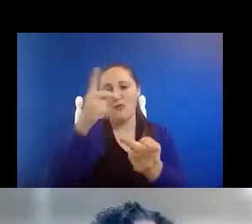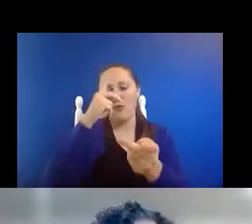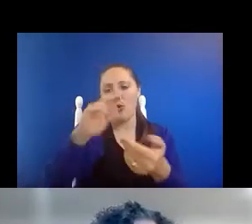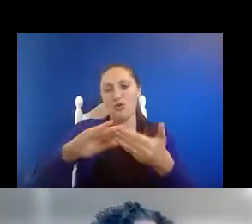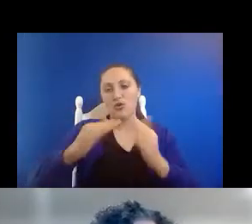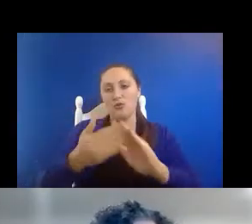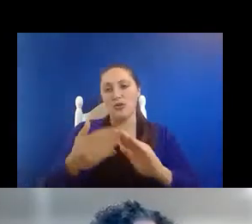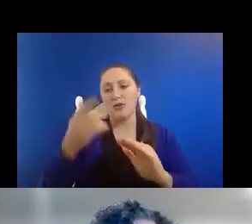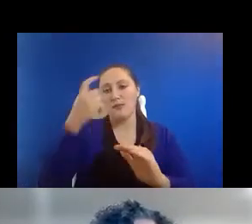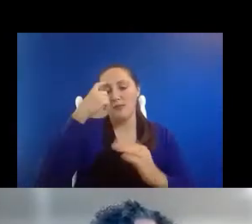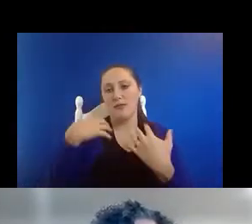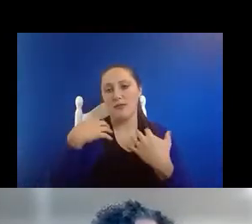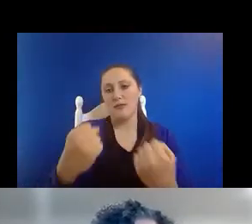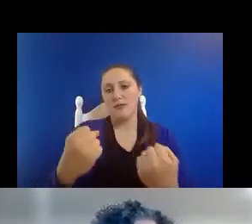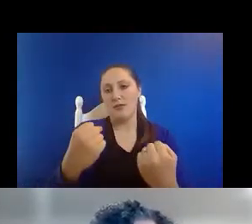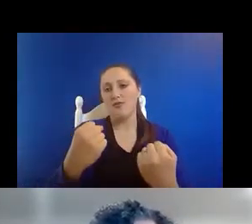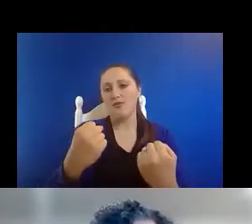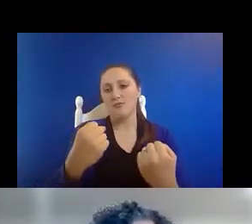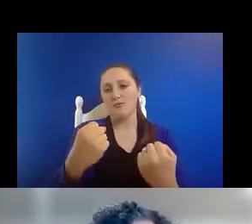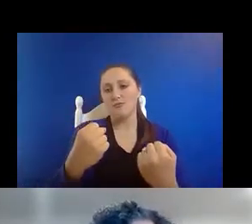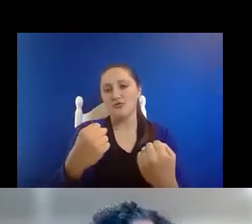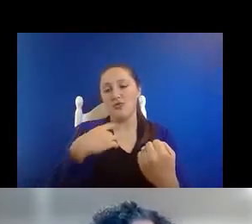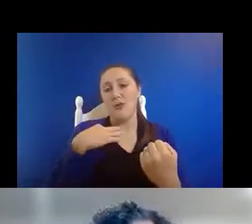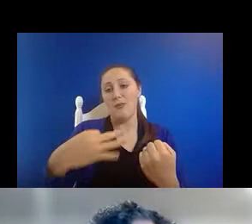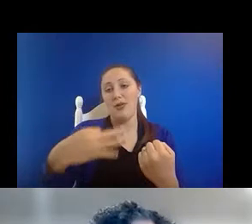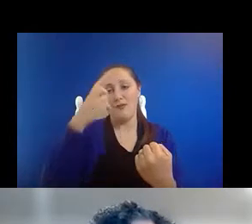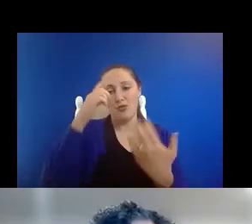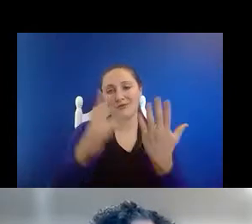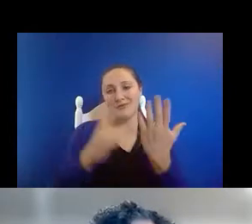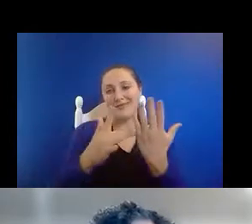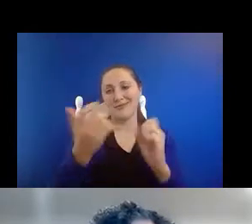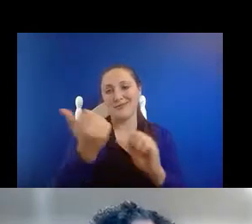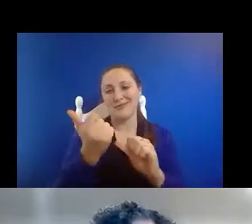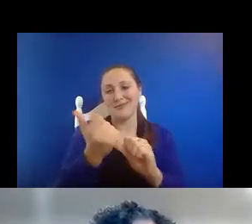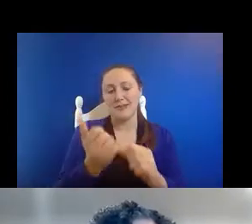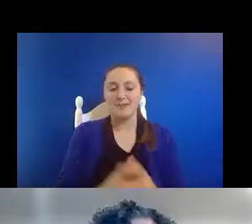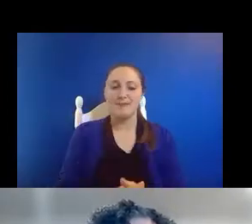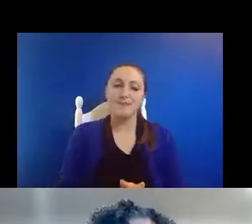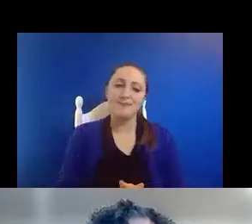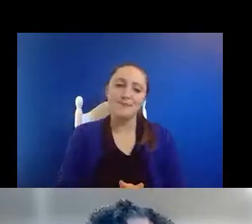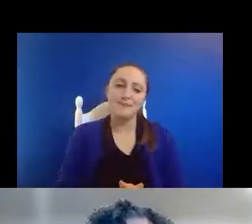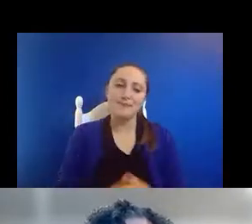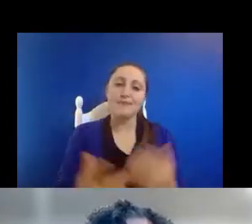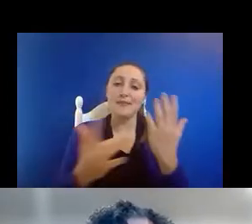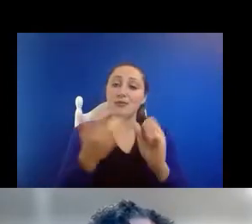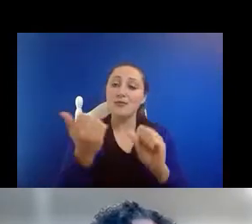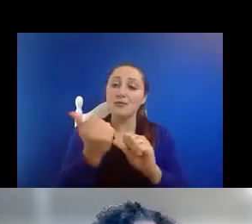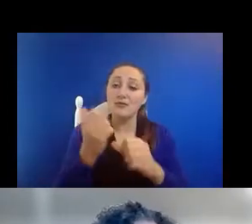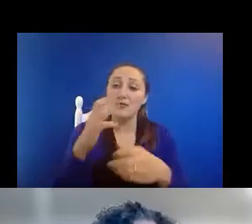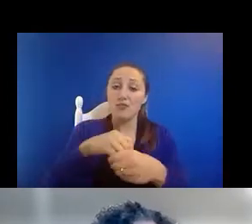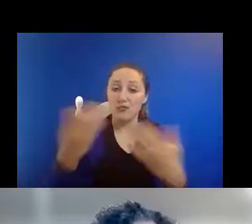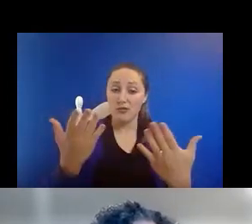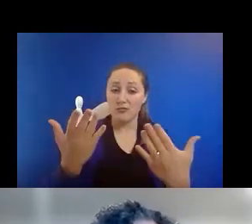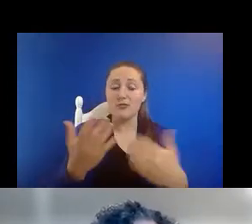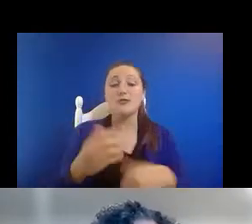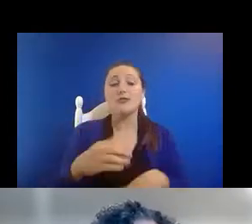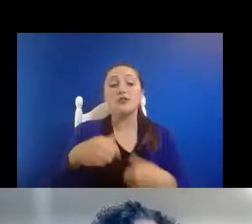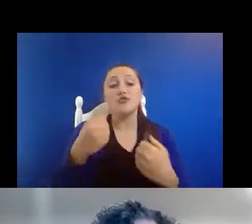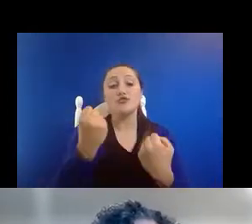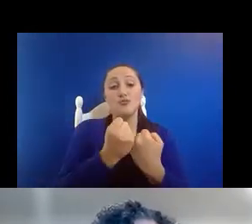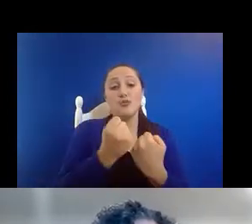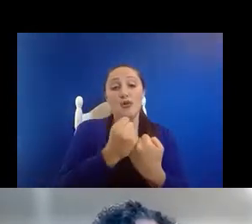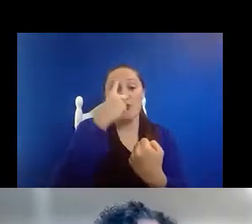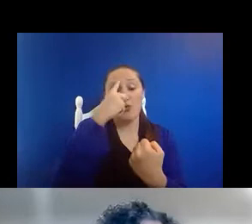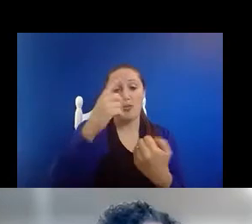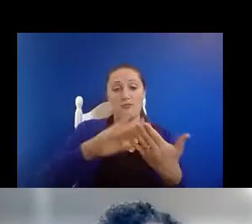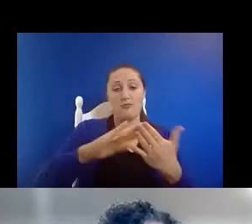for technical assistance in this transformation. The technical assistance included both support for the community mental health